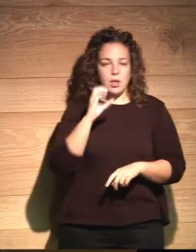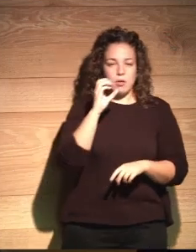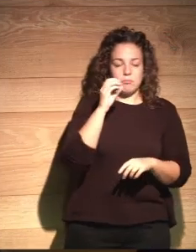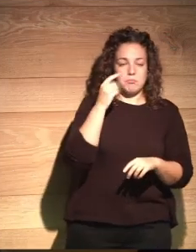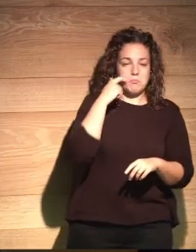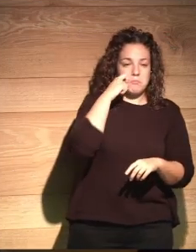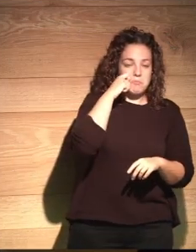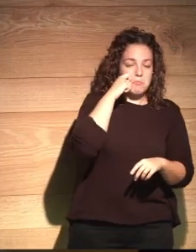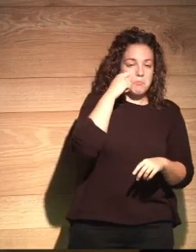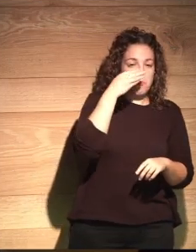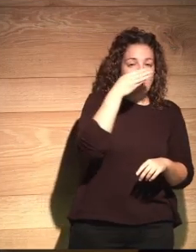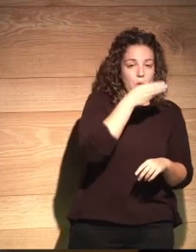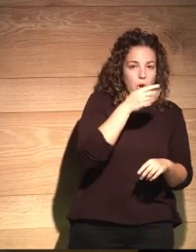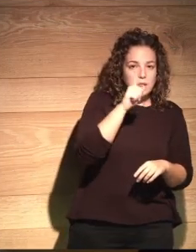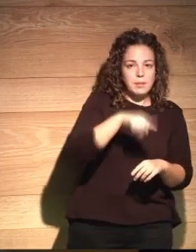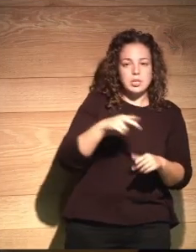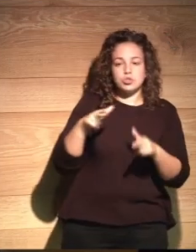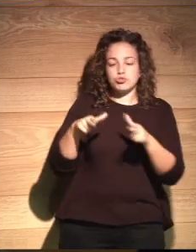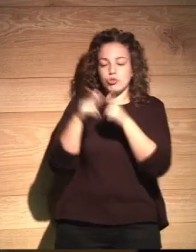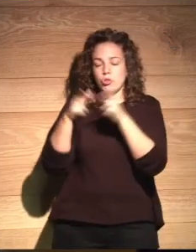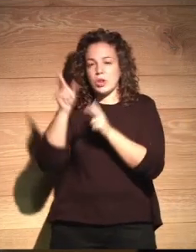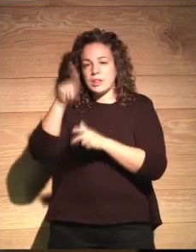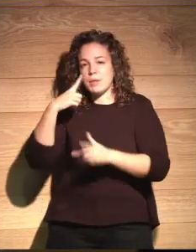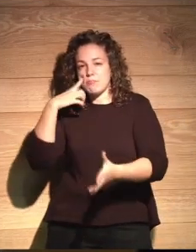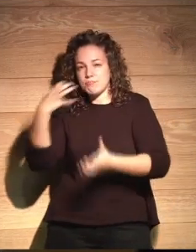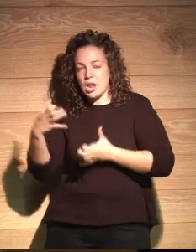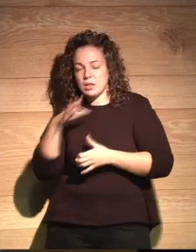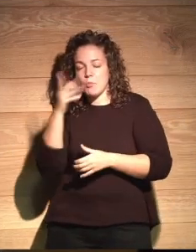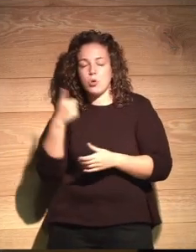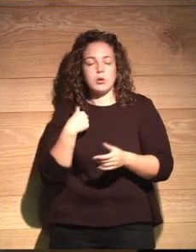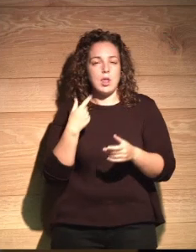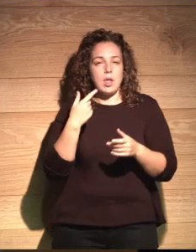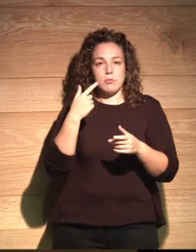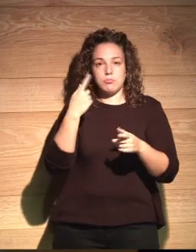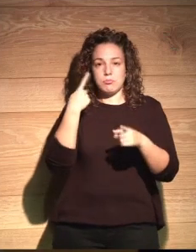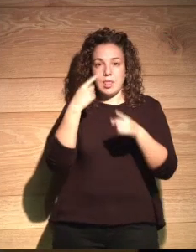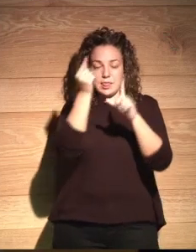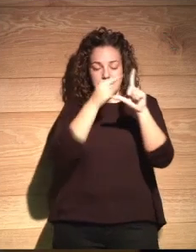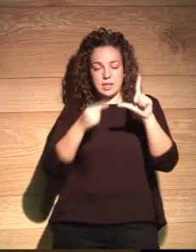His projects are based on data, sociology, and arts.